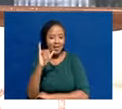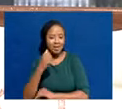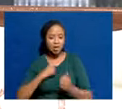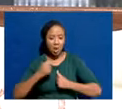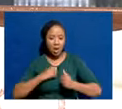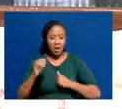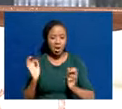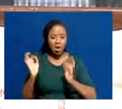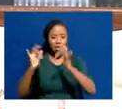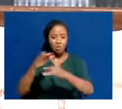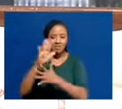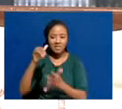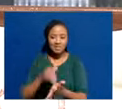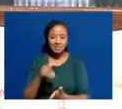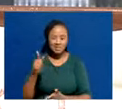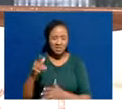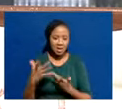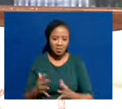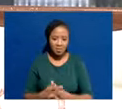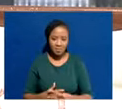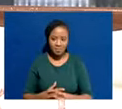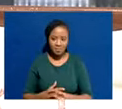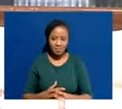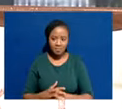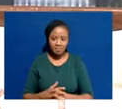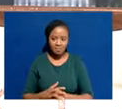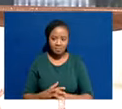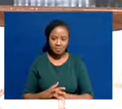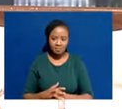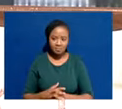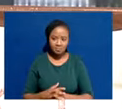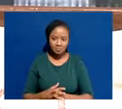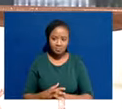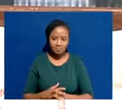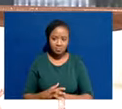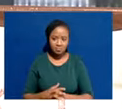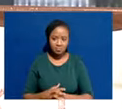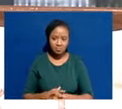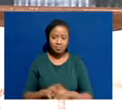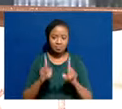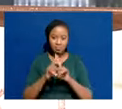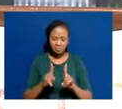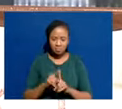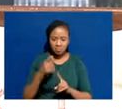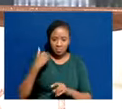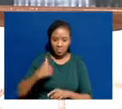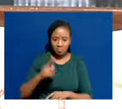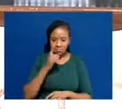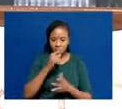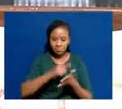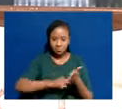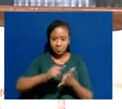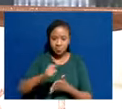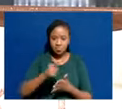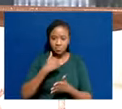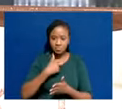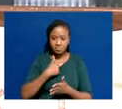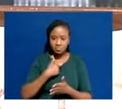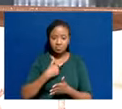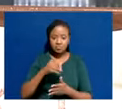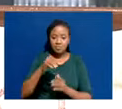Why don't we have it there? I've already approved an exit of the expressway into the CBD at that point. The exit